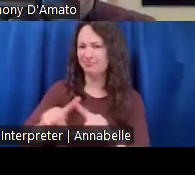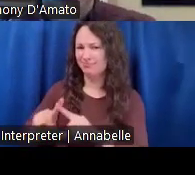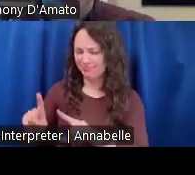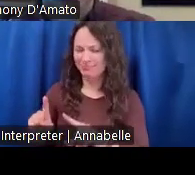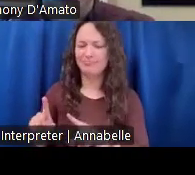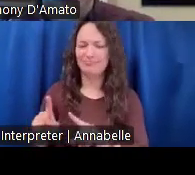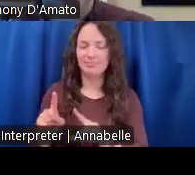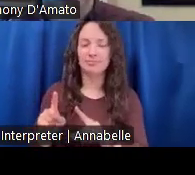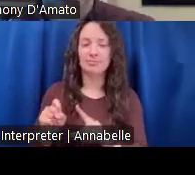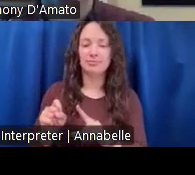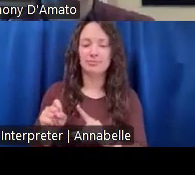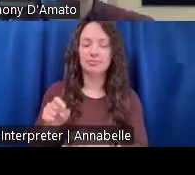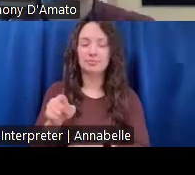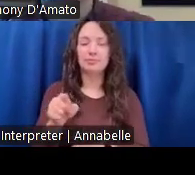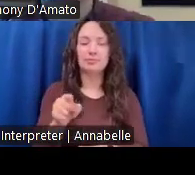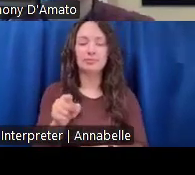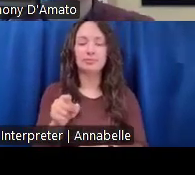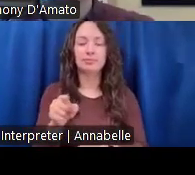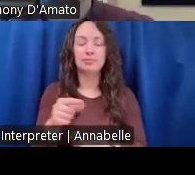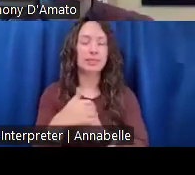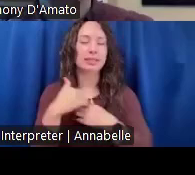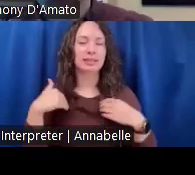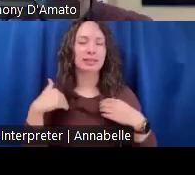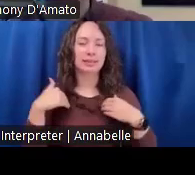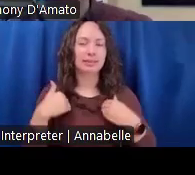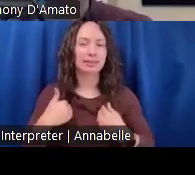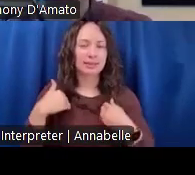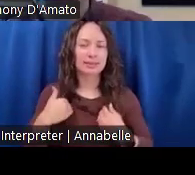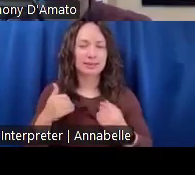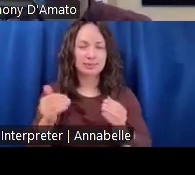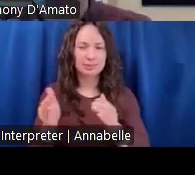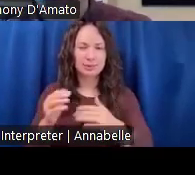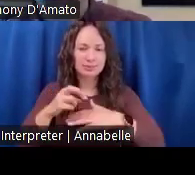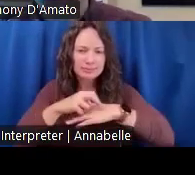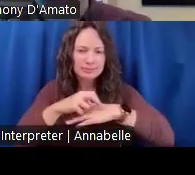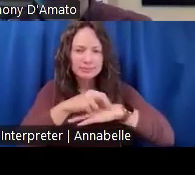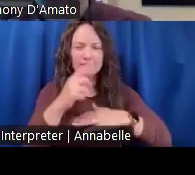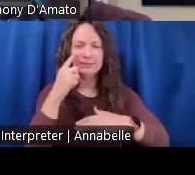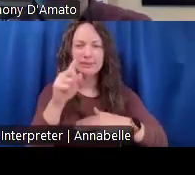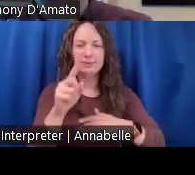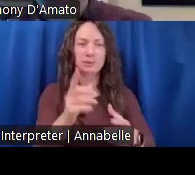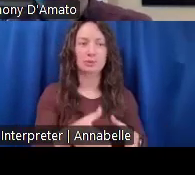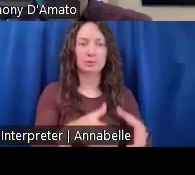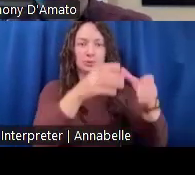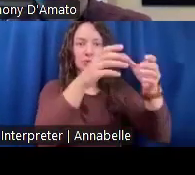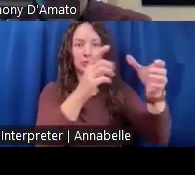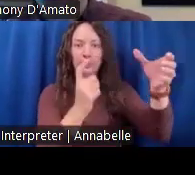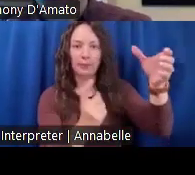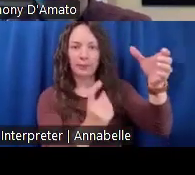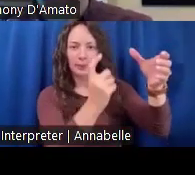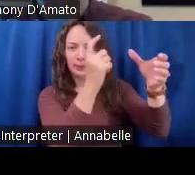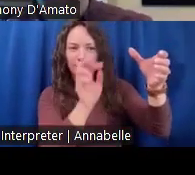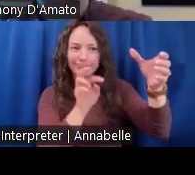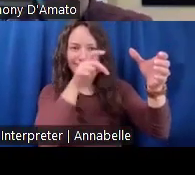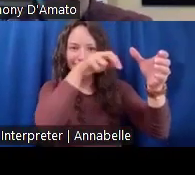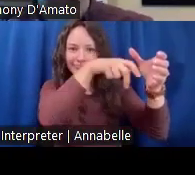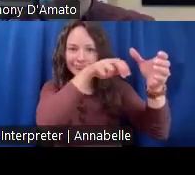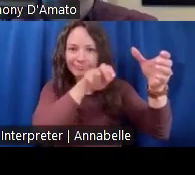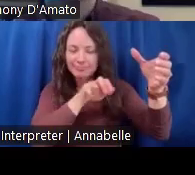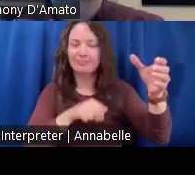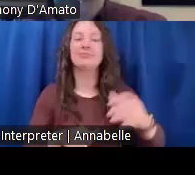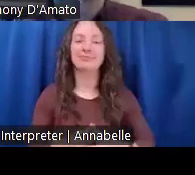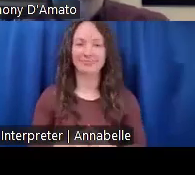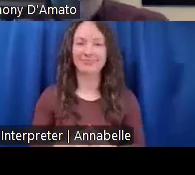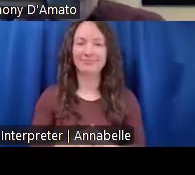the smaller cavities, bats, wood ducks, etc. We'll go to the next slide.